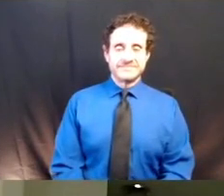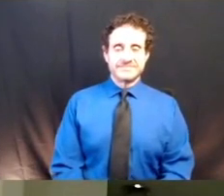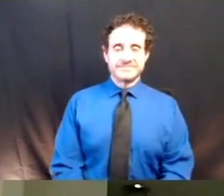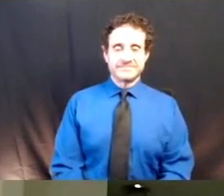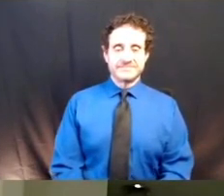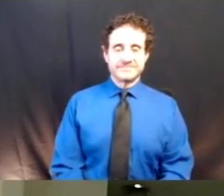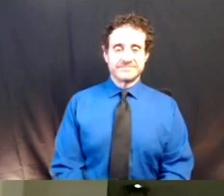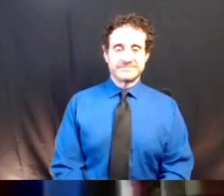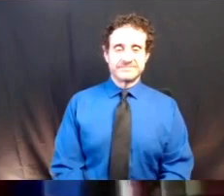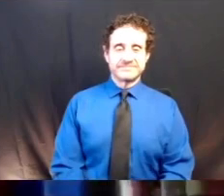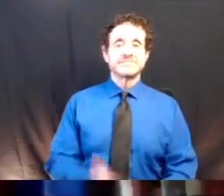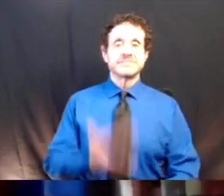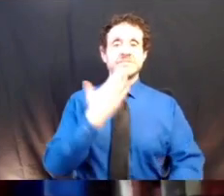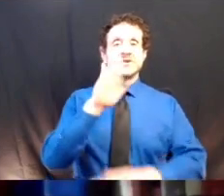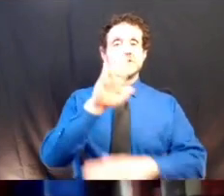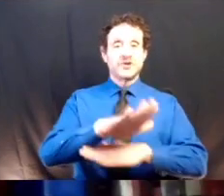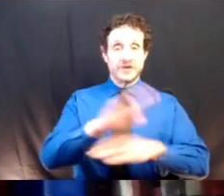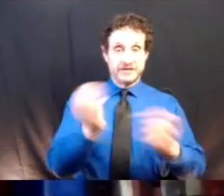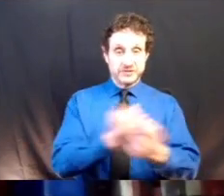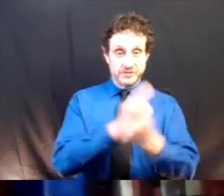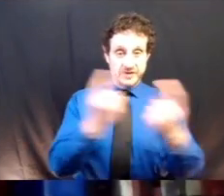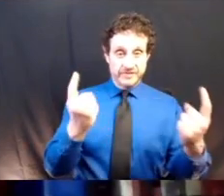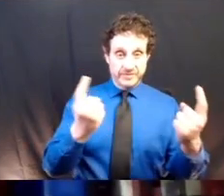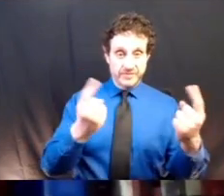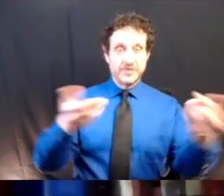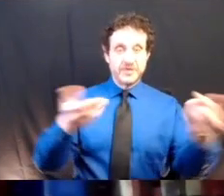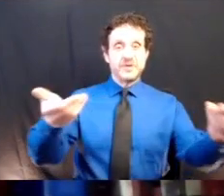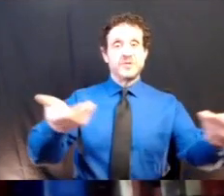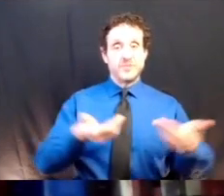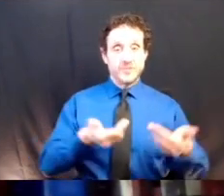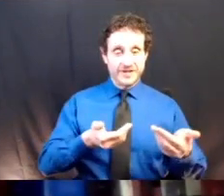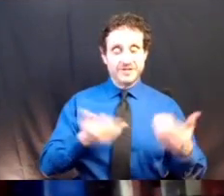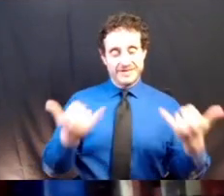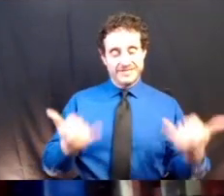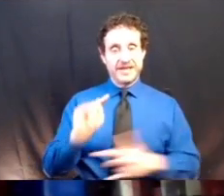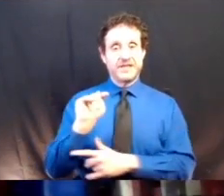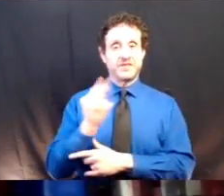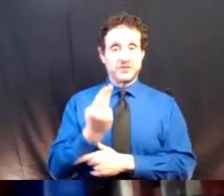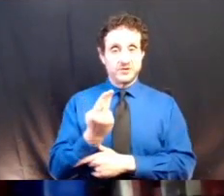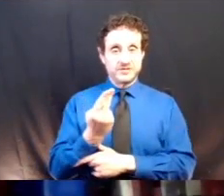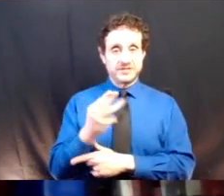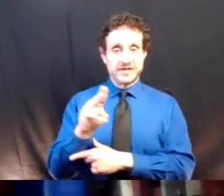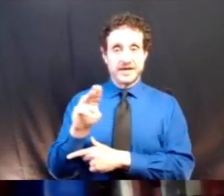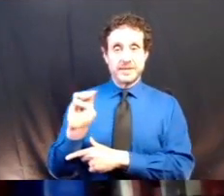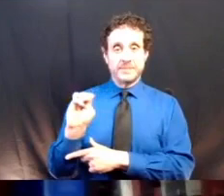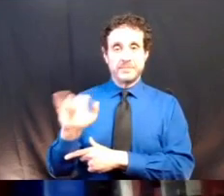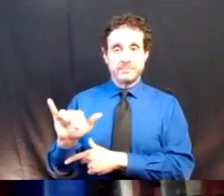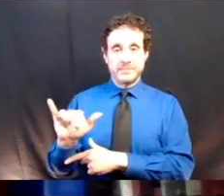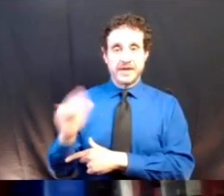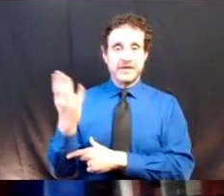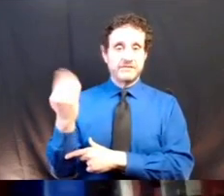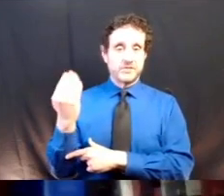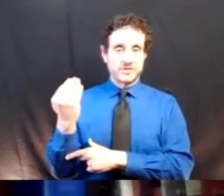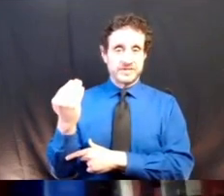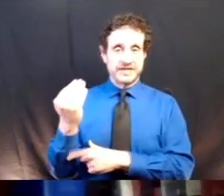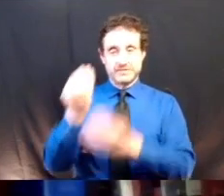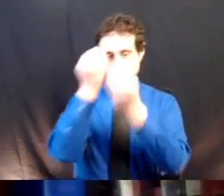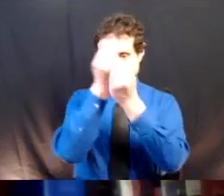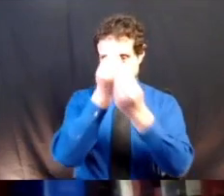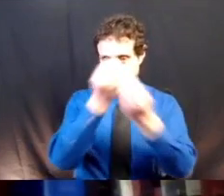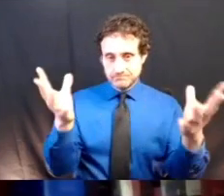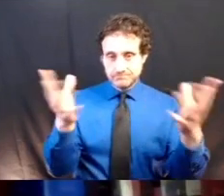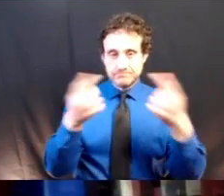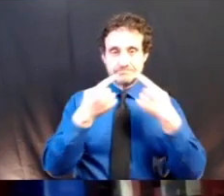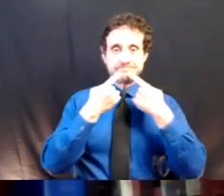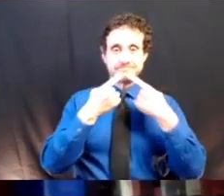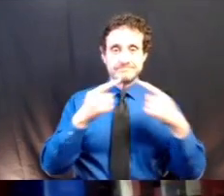Well, good afternoon, everyone. Welcome to our Thursday, May 14th, 2:30 public update. And we'll begin today, as we do